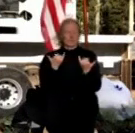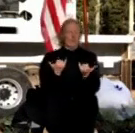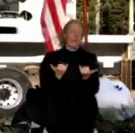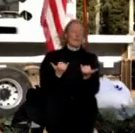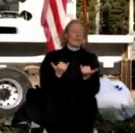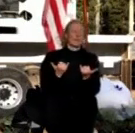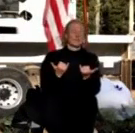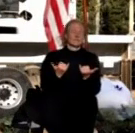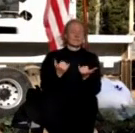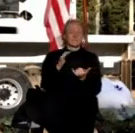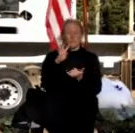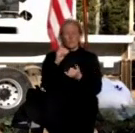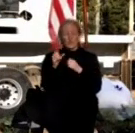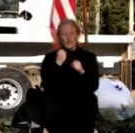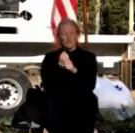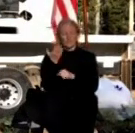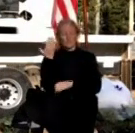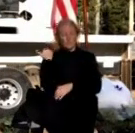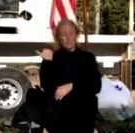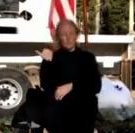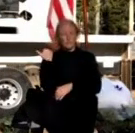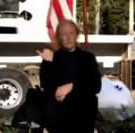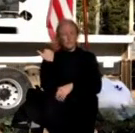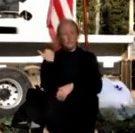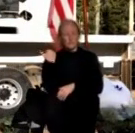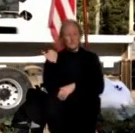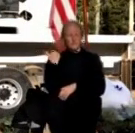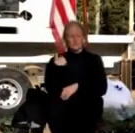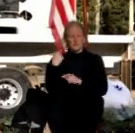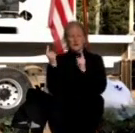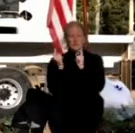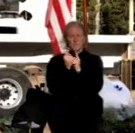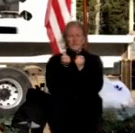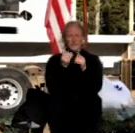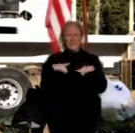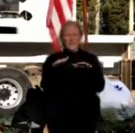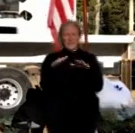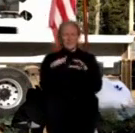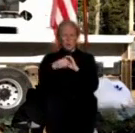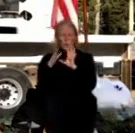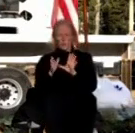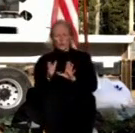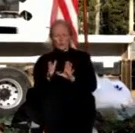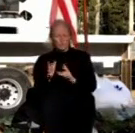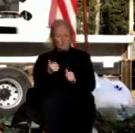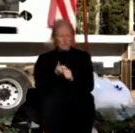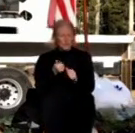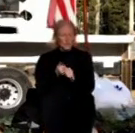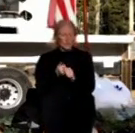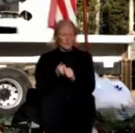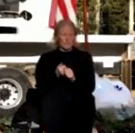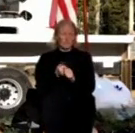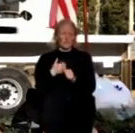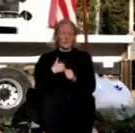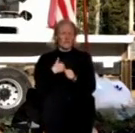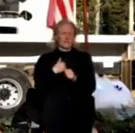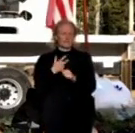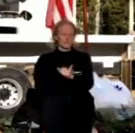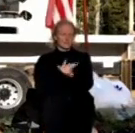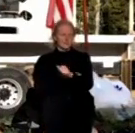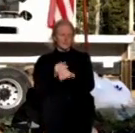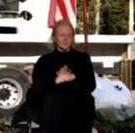is 40 years ago, I met a landowner, and she had been chasing sheep up and down these